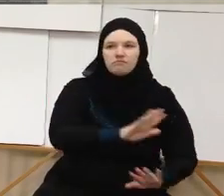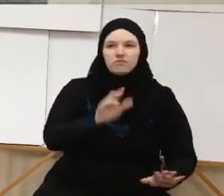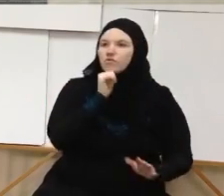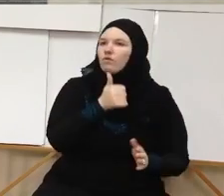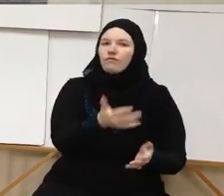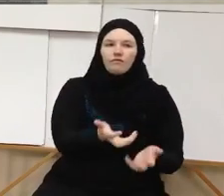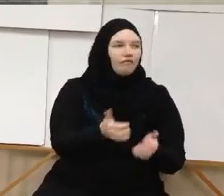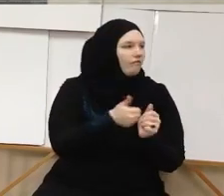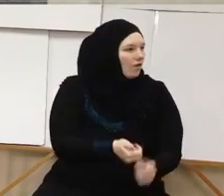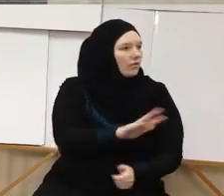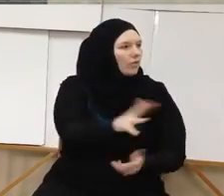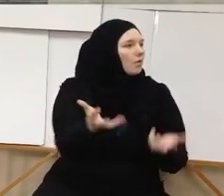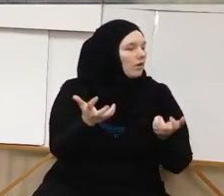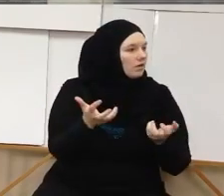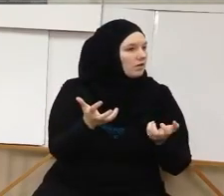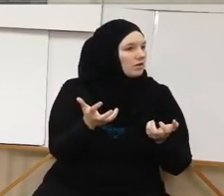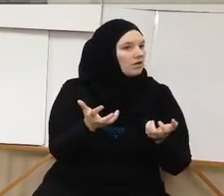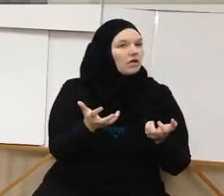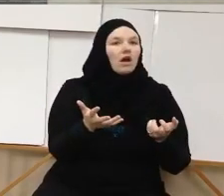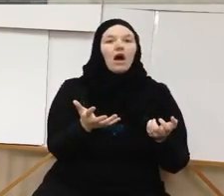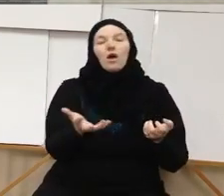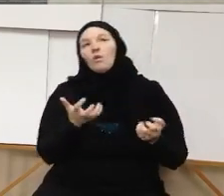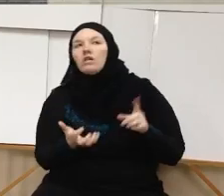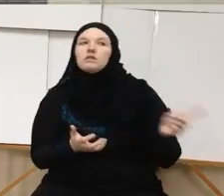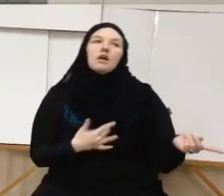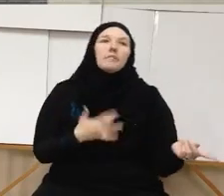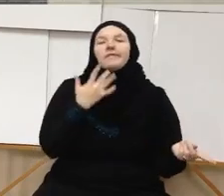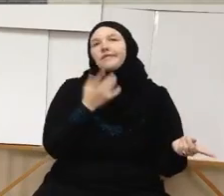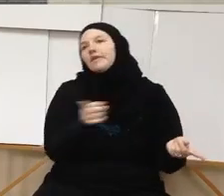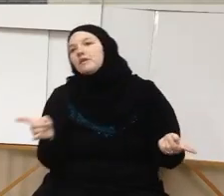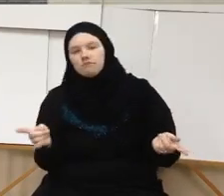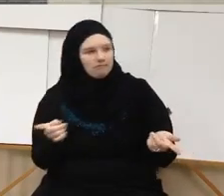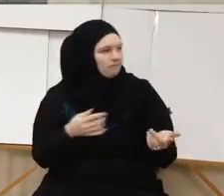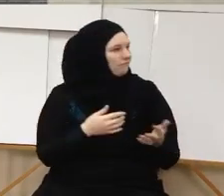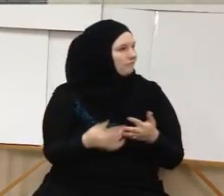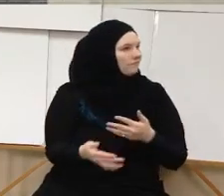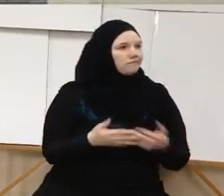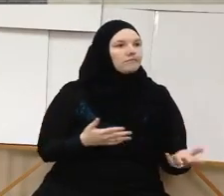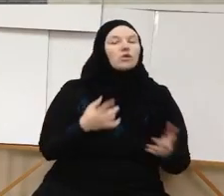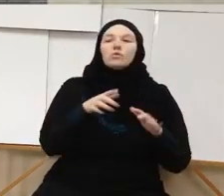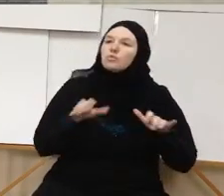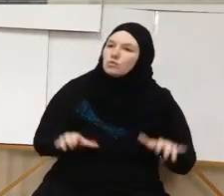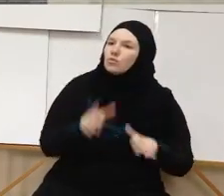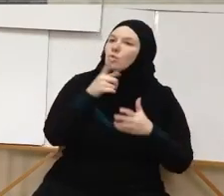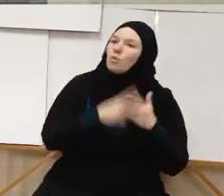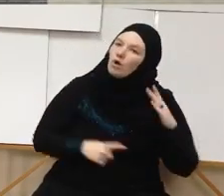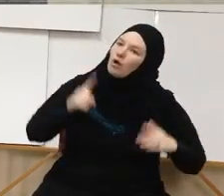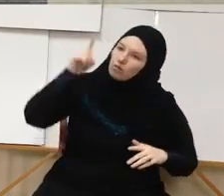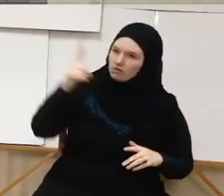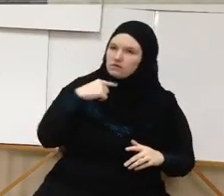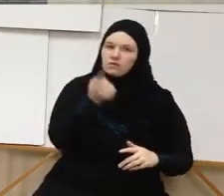whims and desires. They want it right, they want it left. It doesn't matter. Do what Allah tells you to